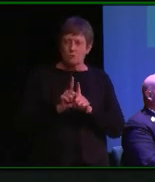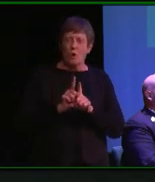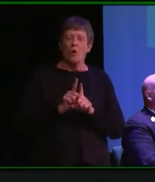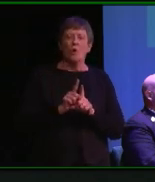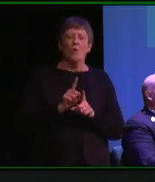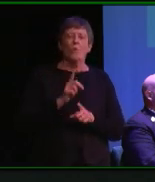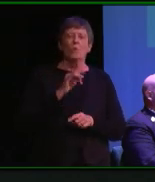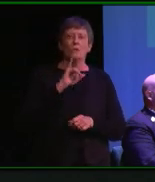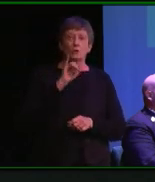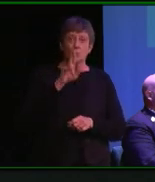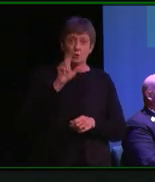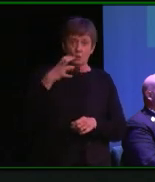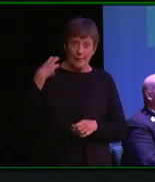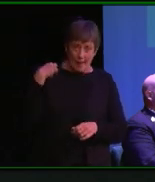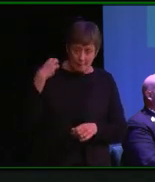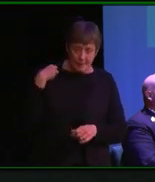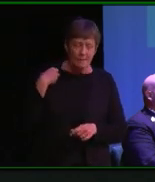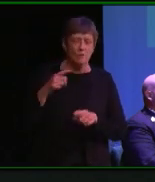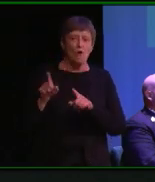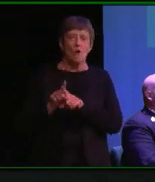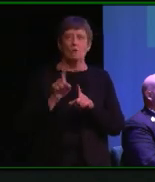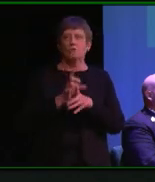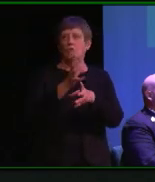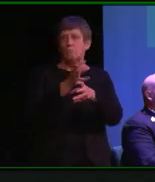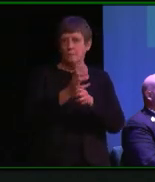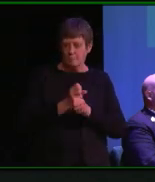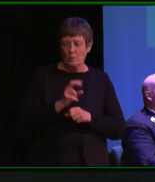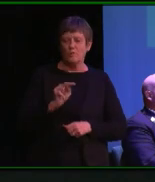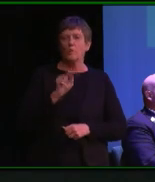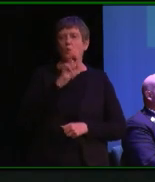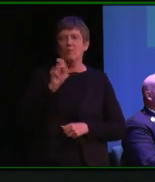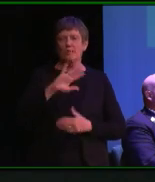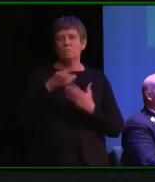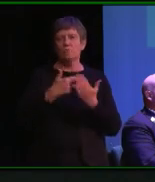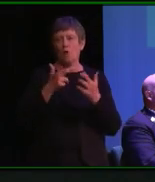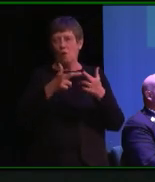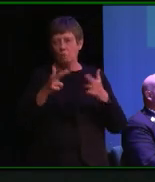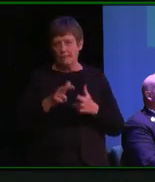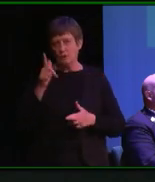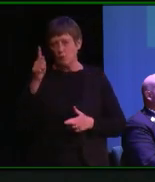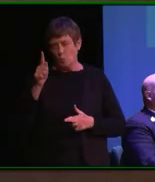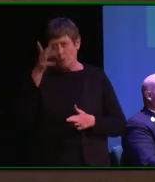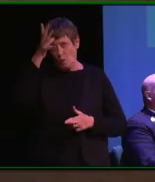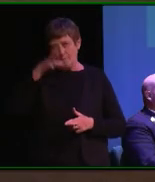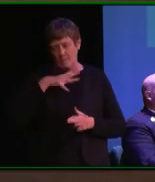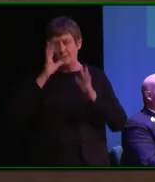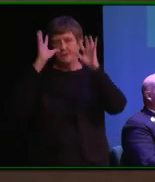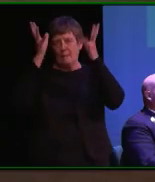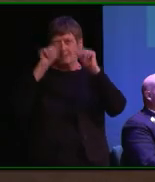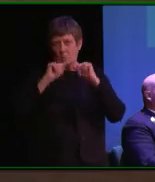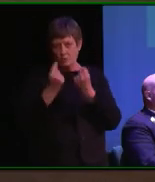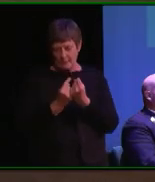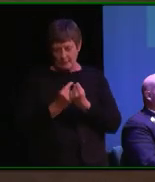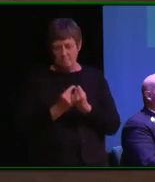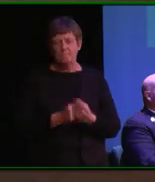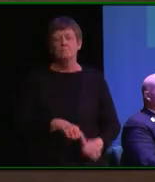is also the recipient of the Northeast All-Region 21 men's basketball team, Aiden